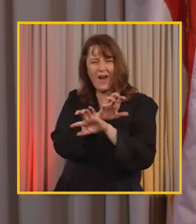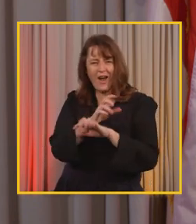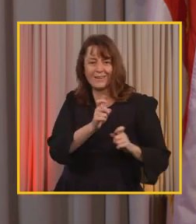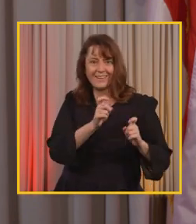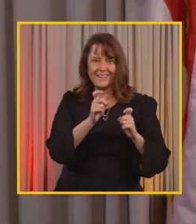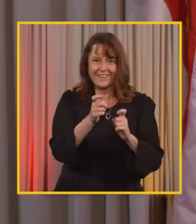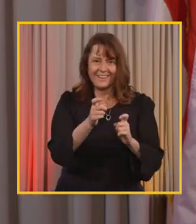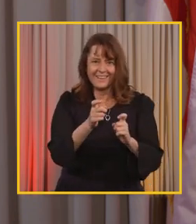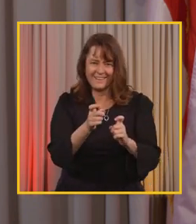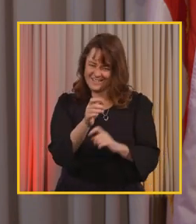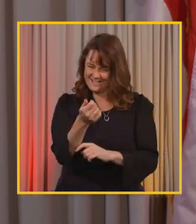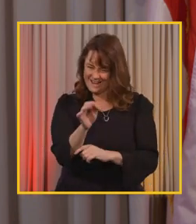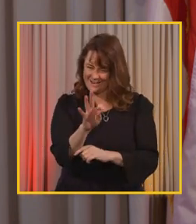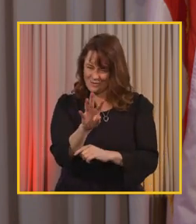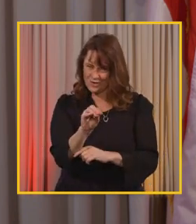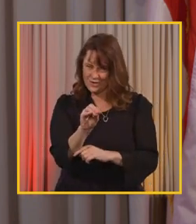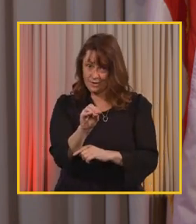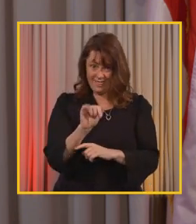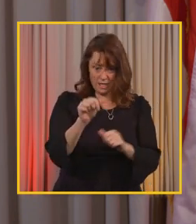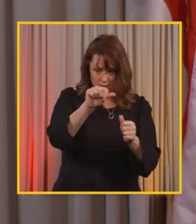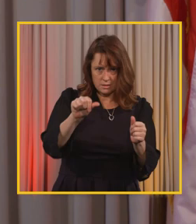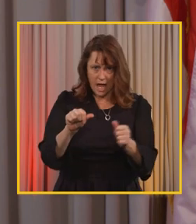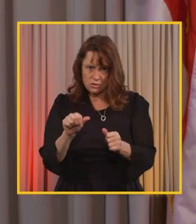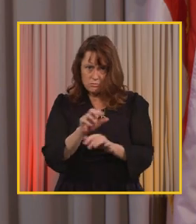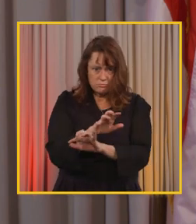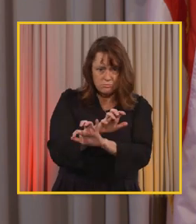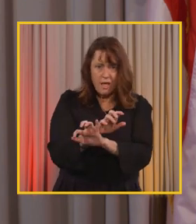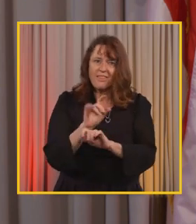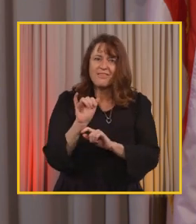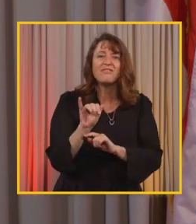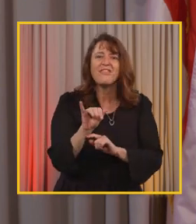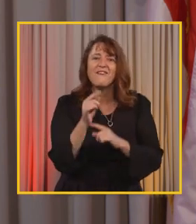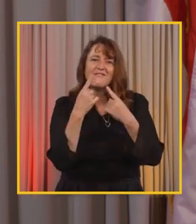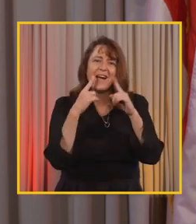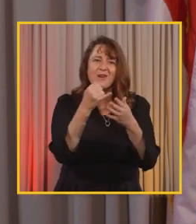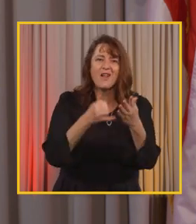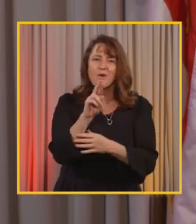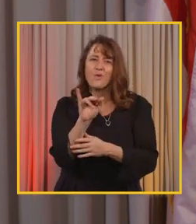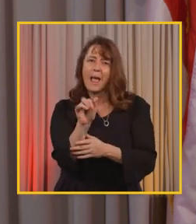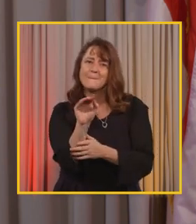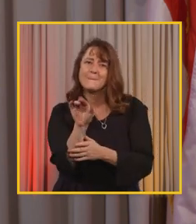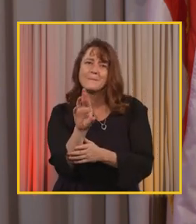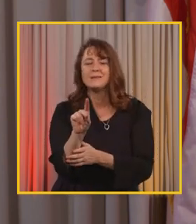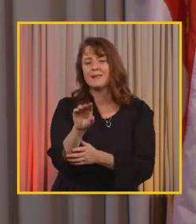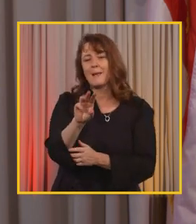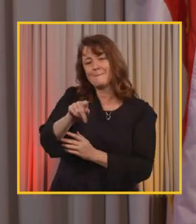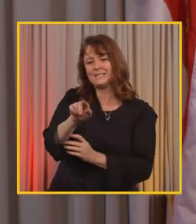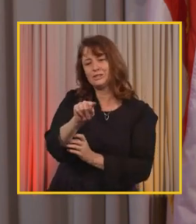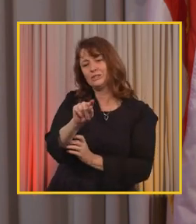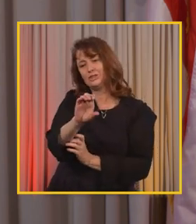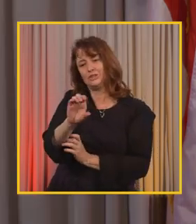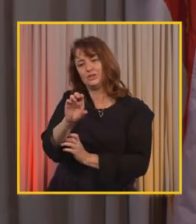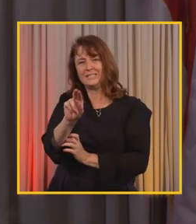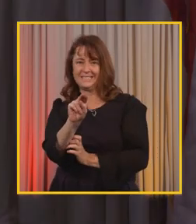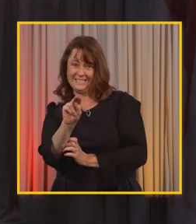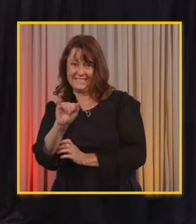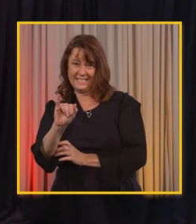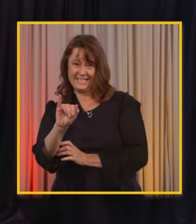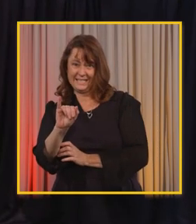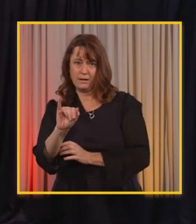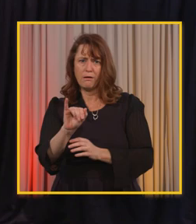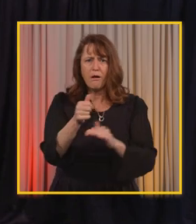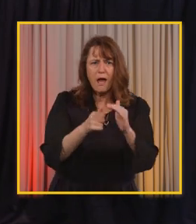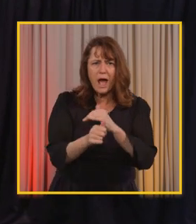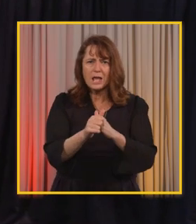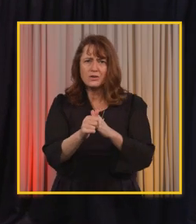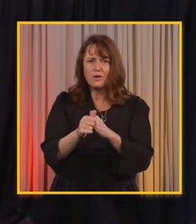of Works Progress Administration and Federal Arts Project. The panther was nicknamed Oscar. I wanted to